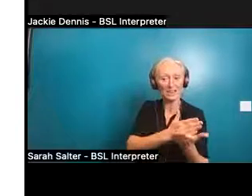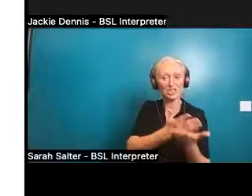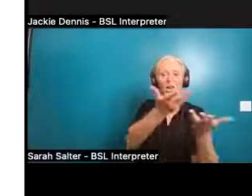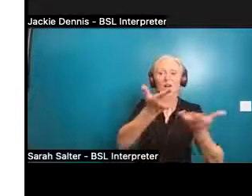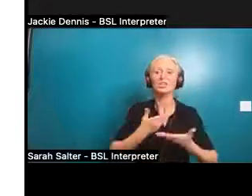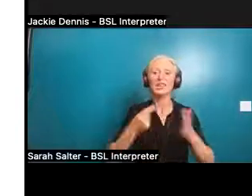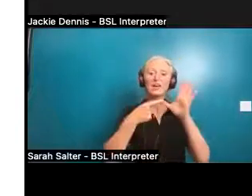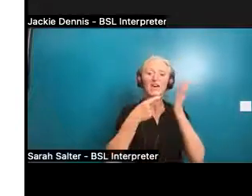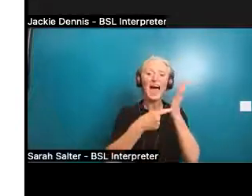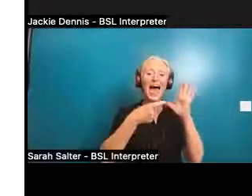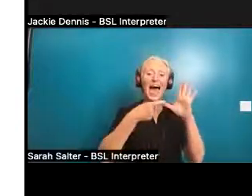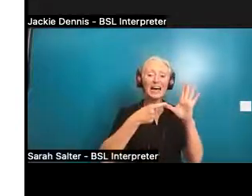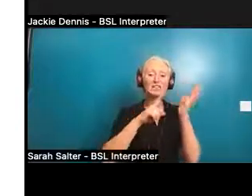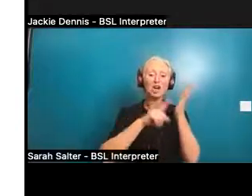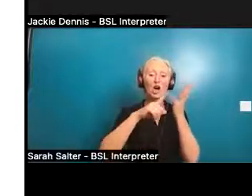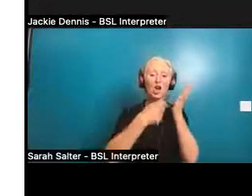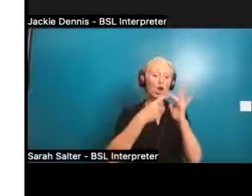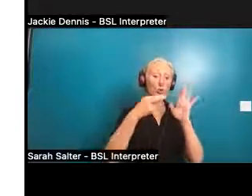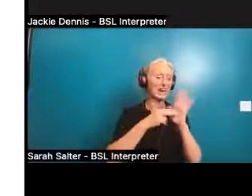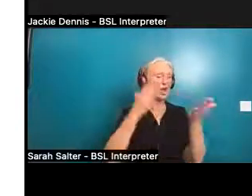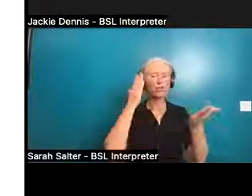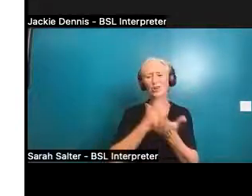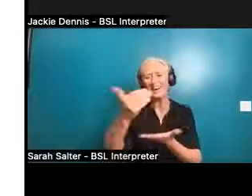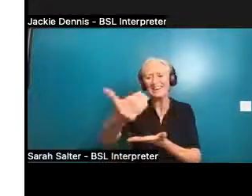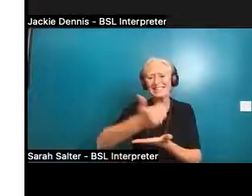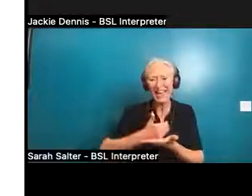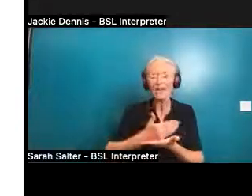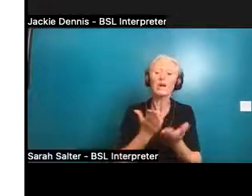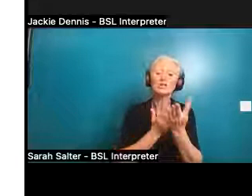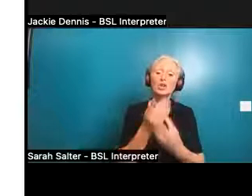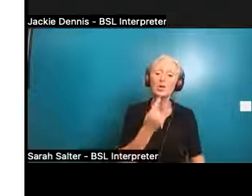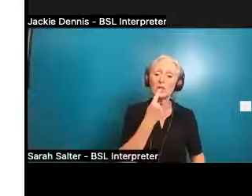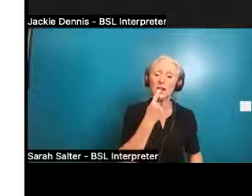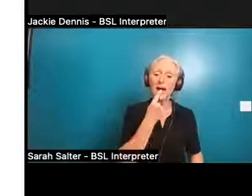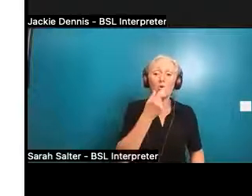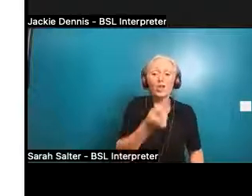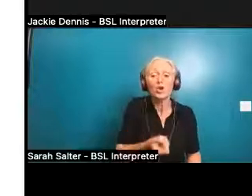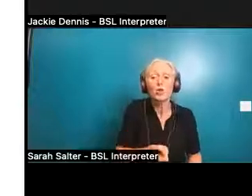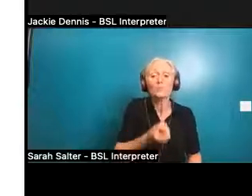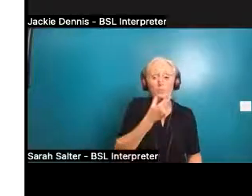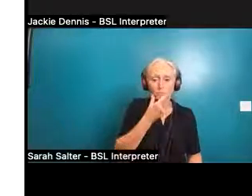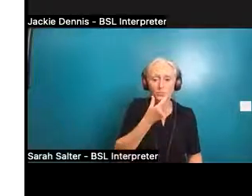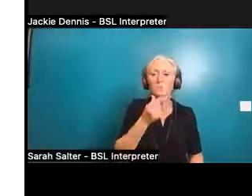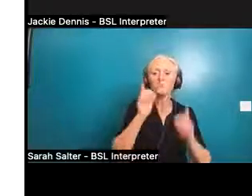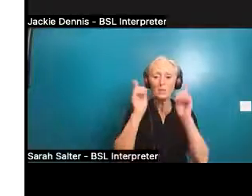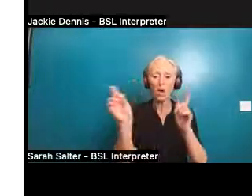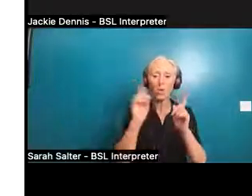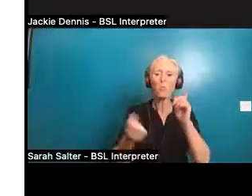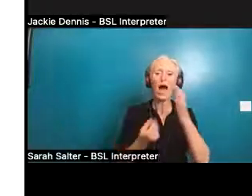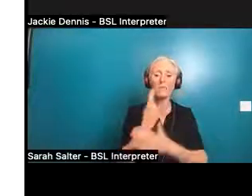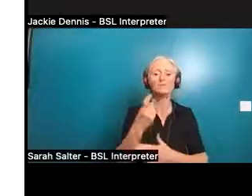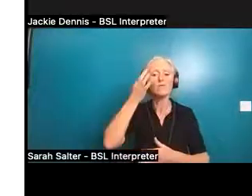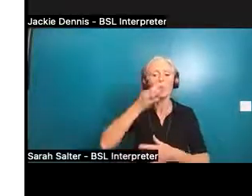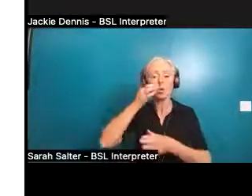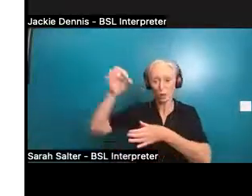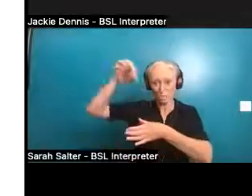of the it's a very safe drug. You give it orally, you have to dissolve it and drink it 3 times a day